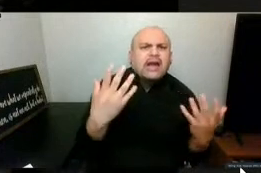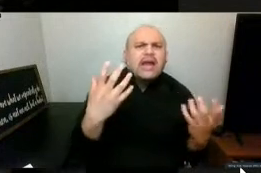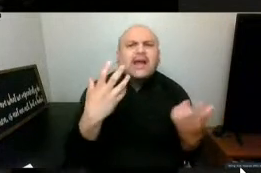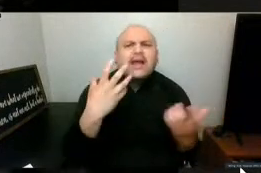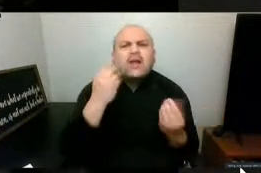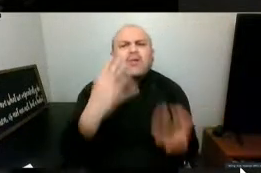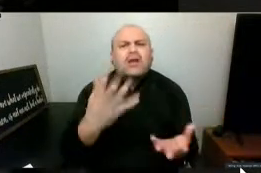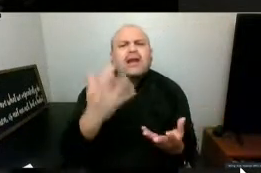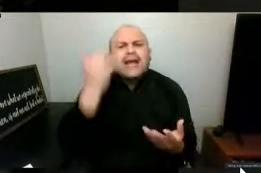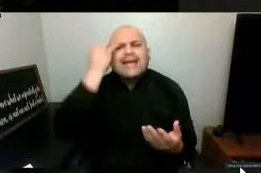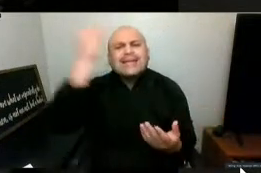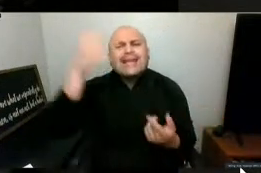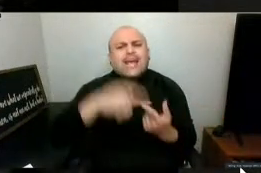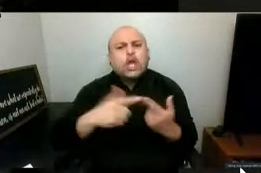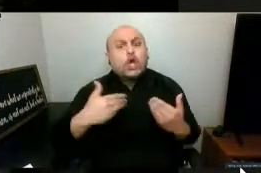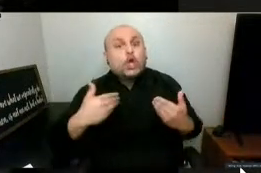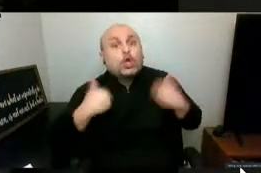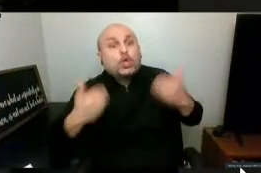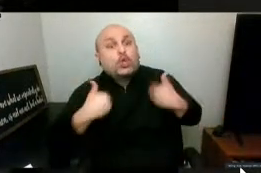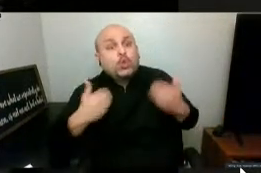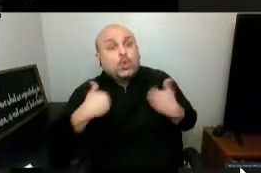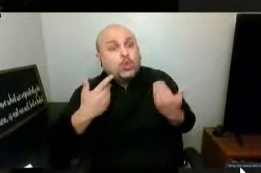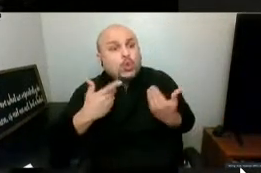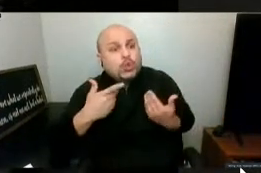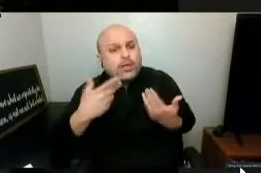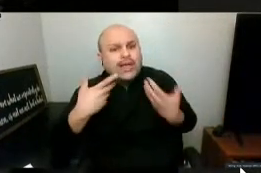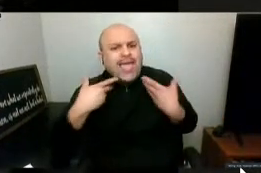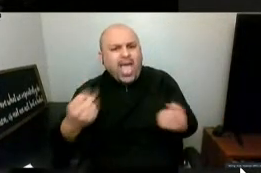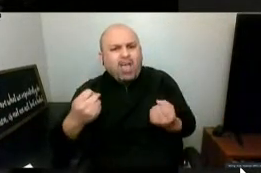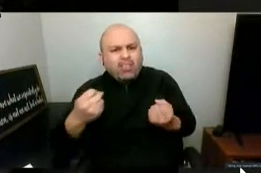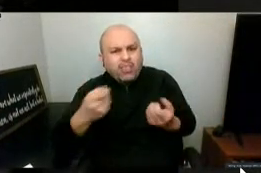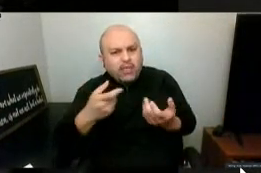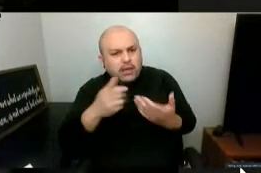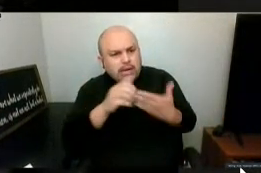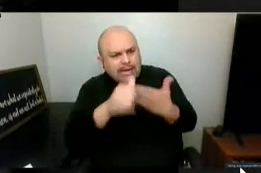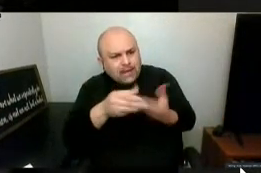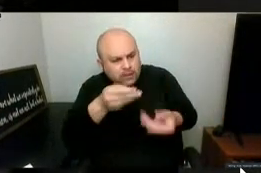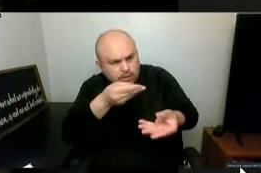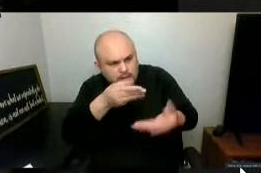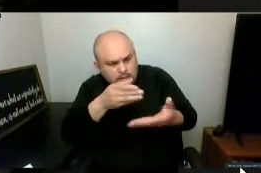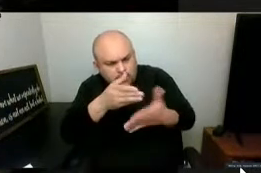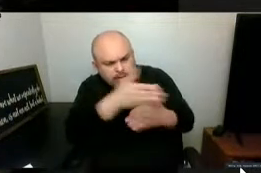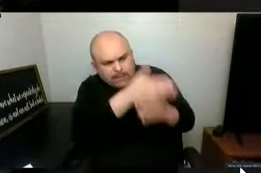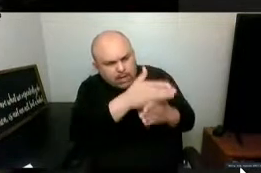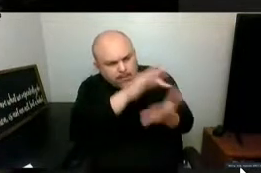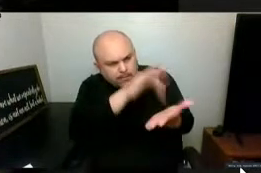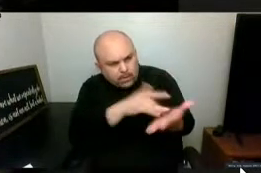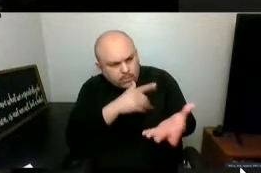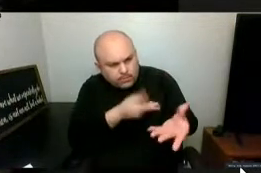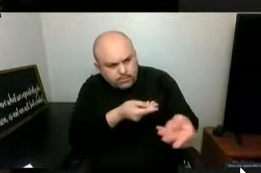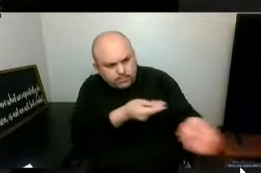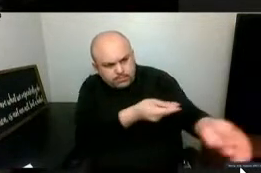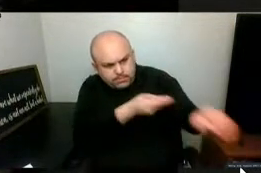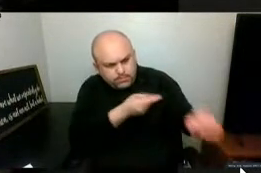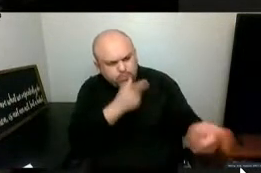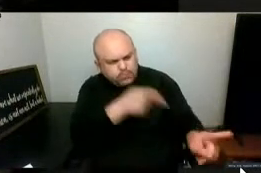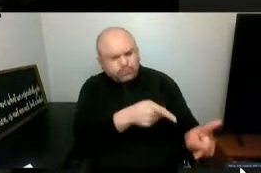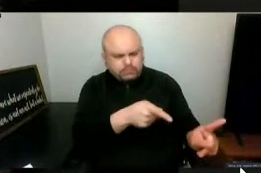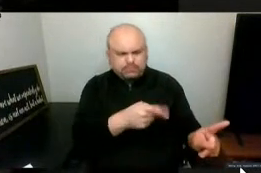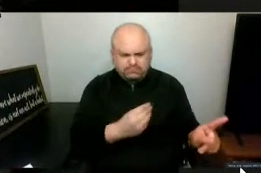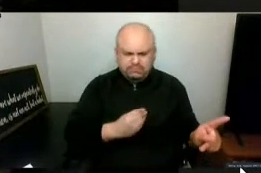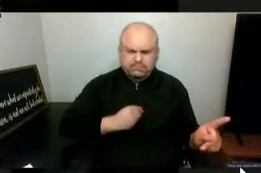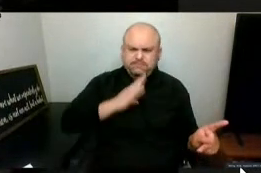a youth health liaison was something that I think for me was inspired by the youth